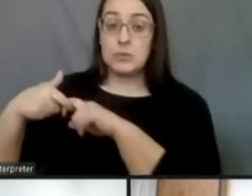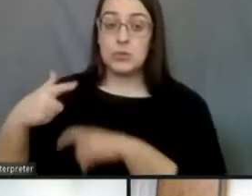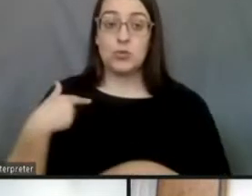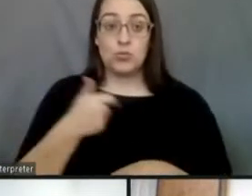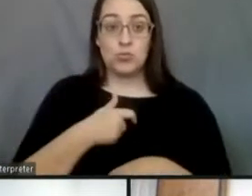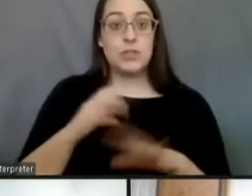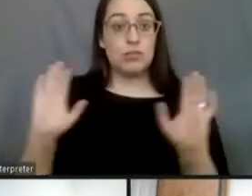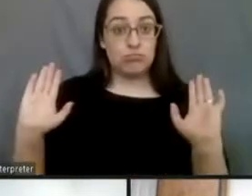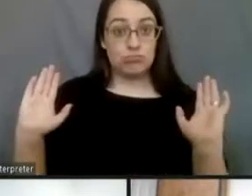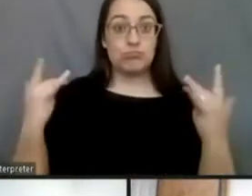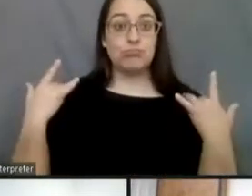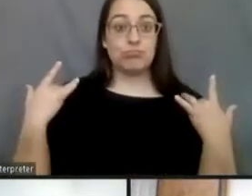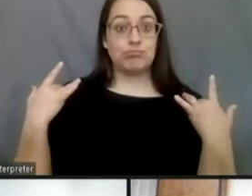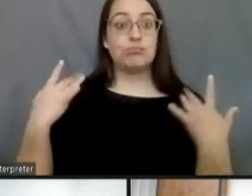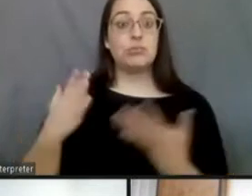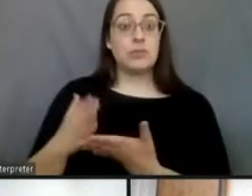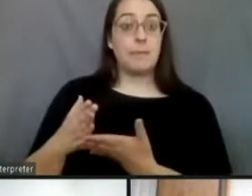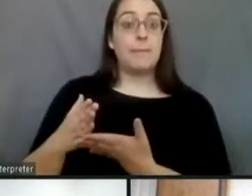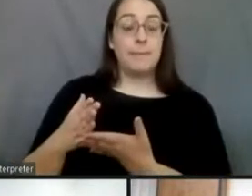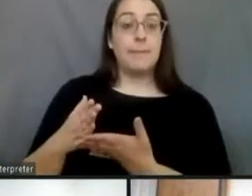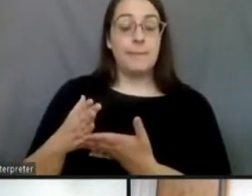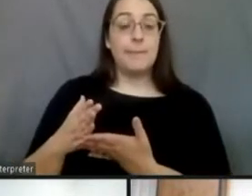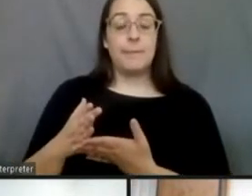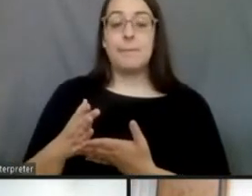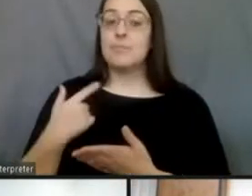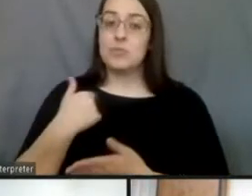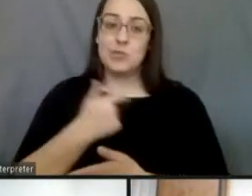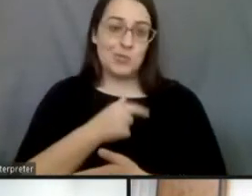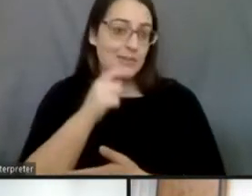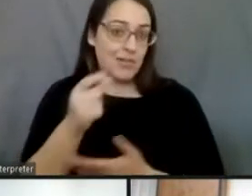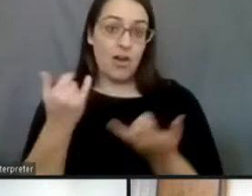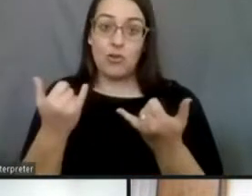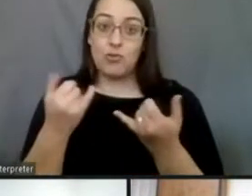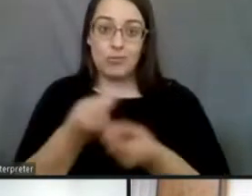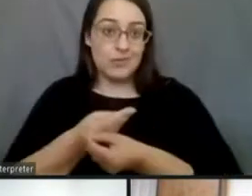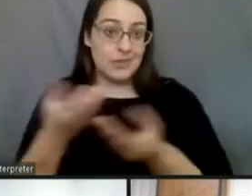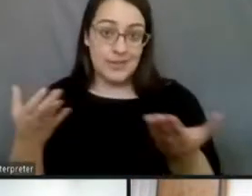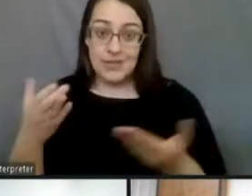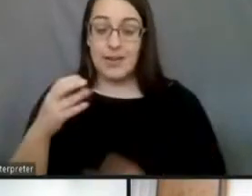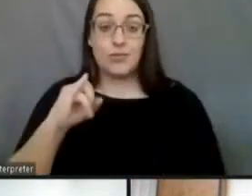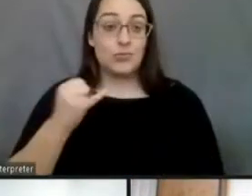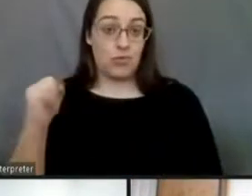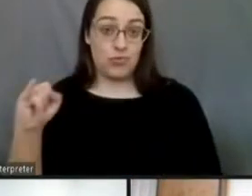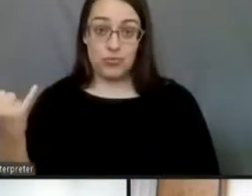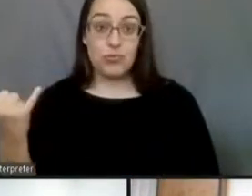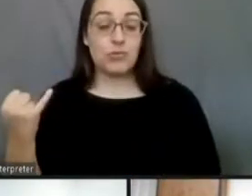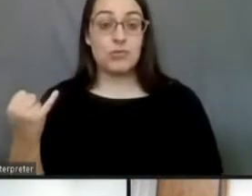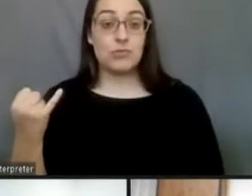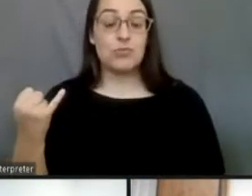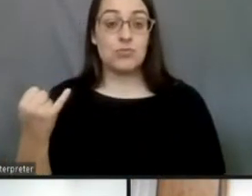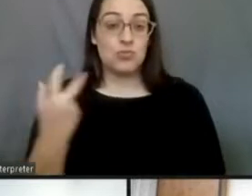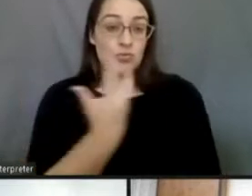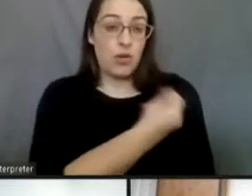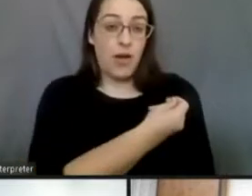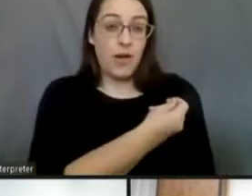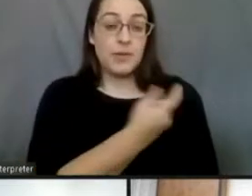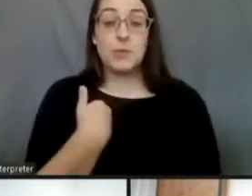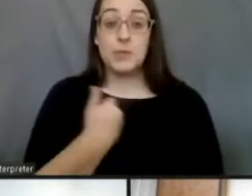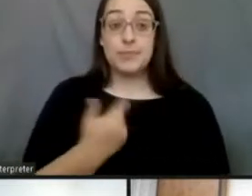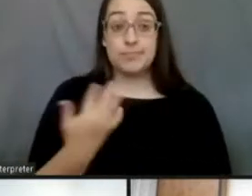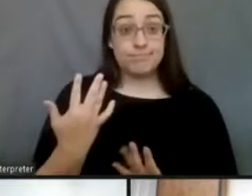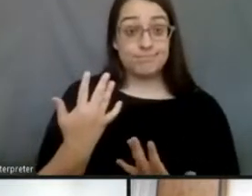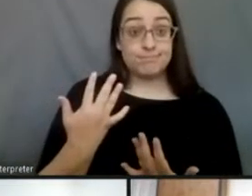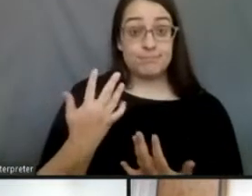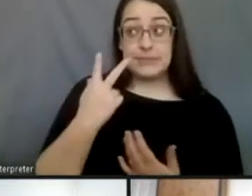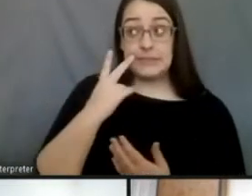it, we did pause it. And so we are not currently giving any of that vaccine out. We await to see what